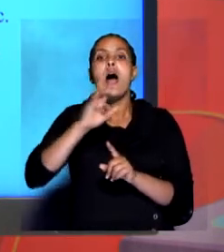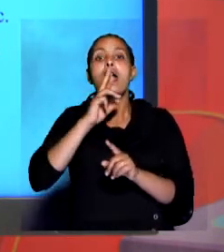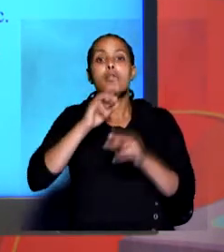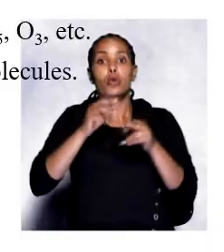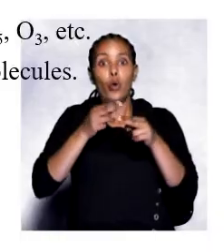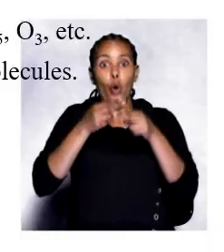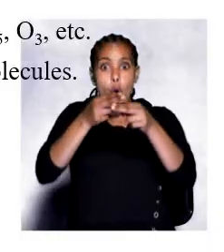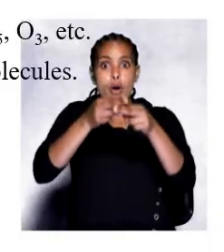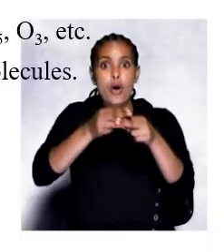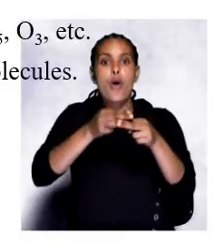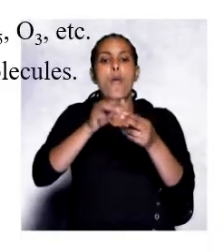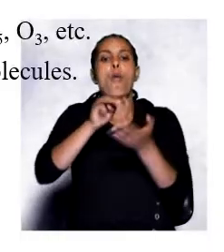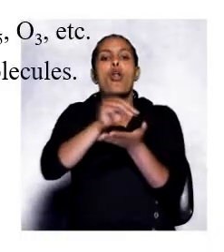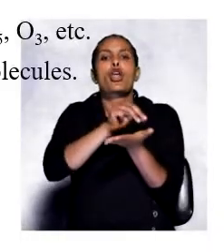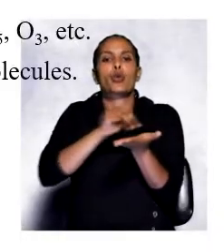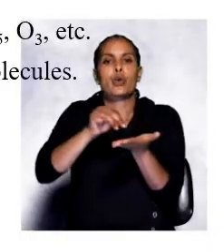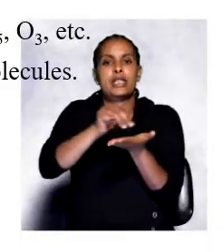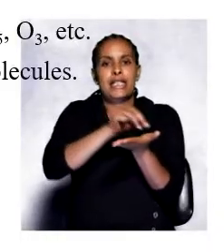called molecules.